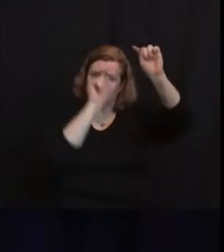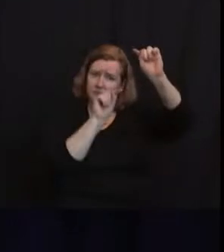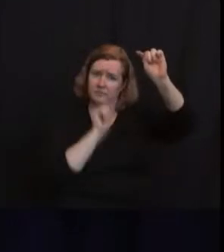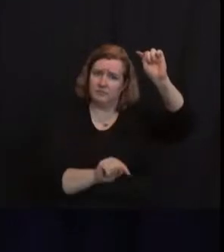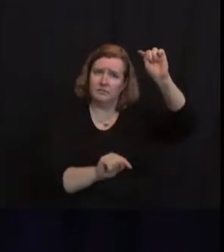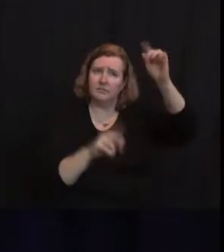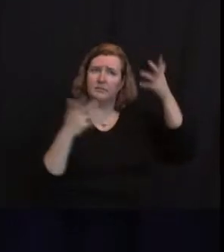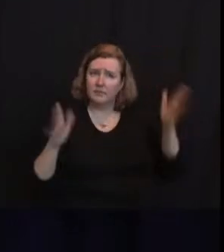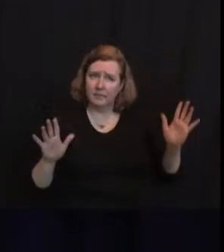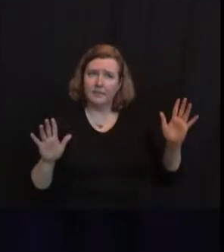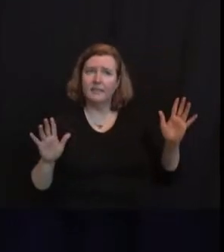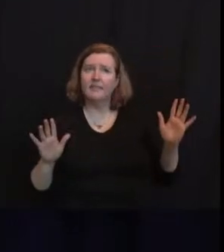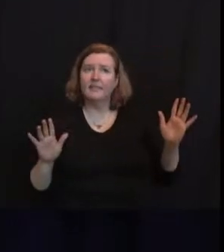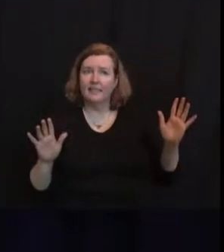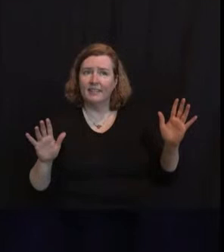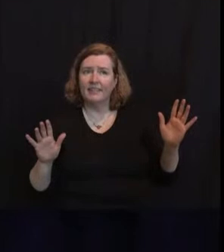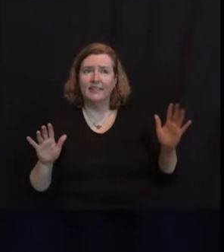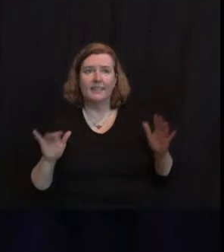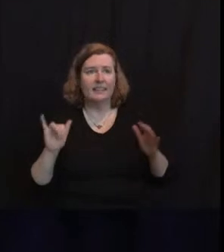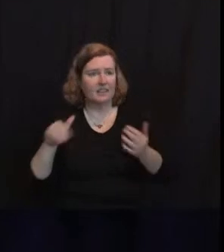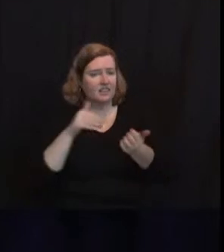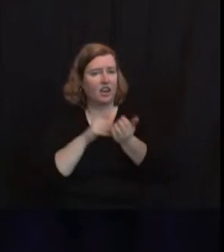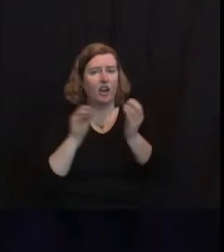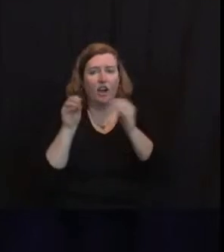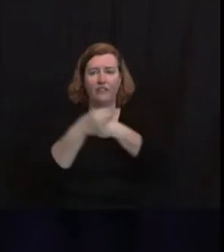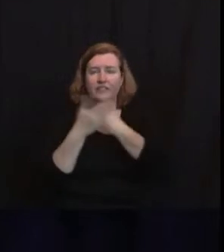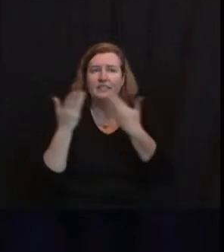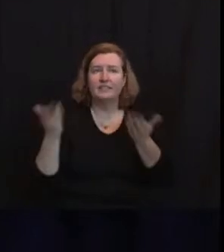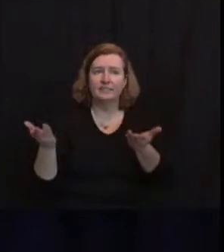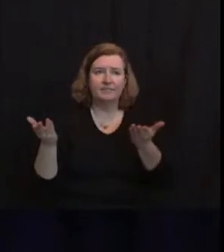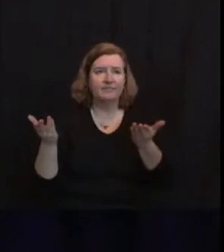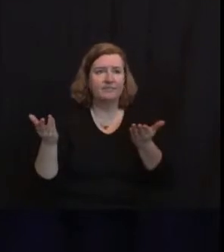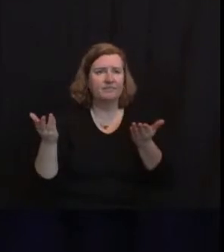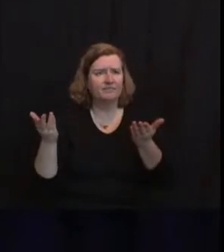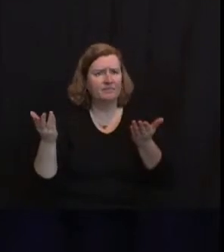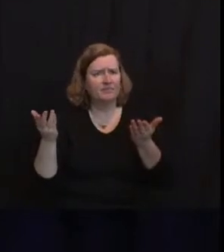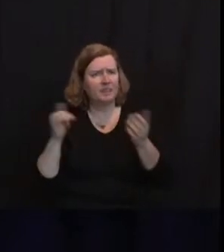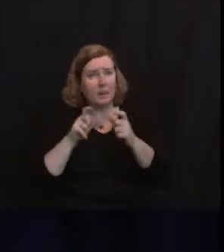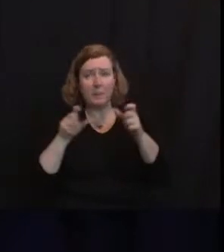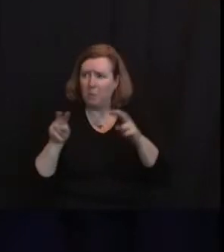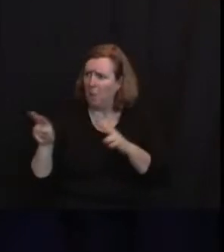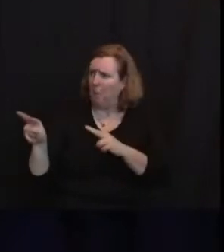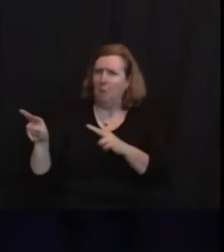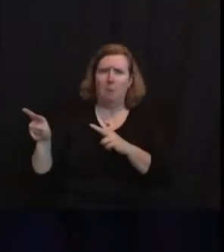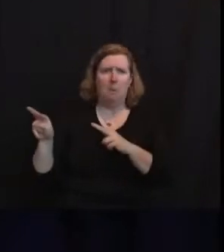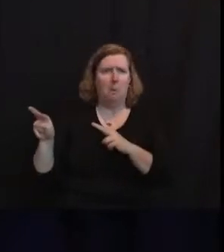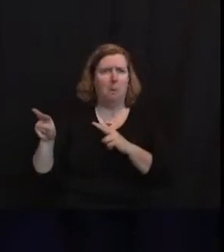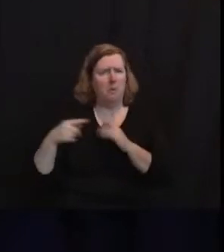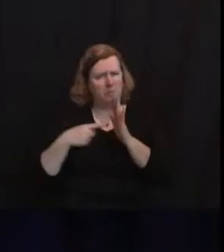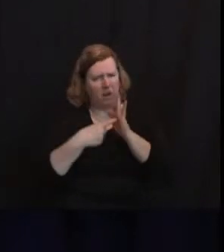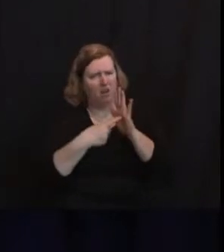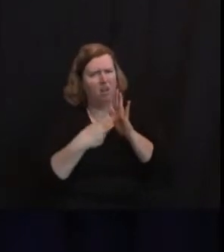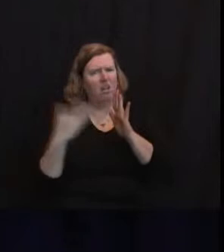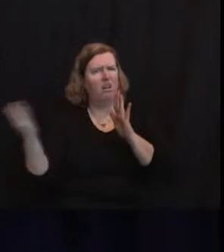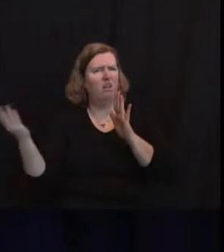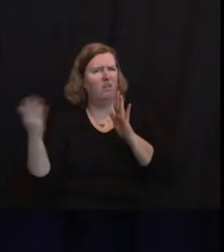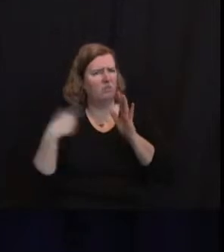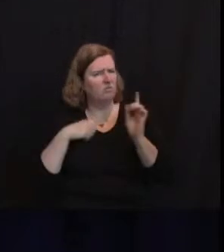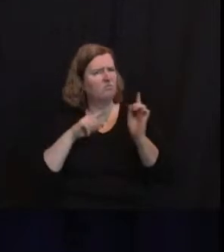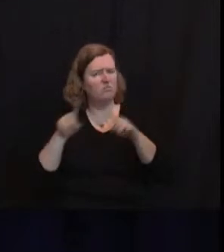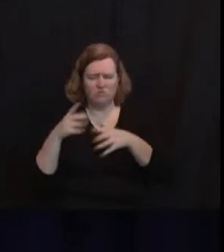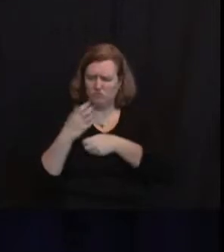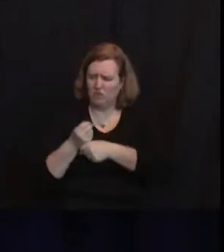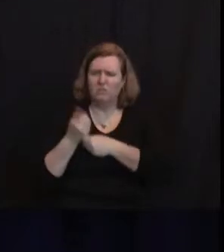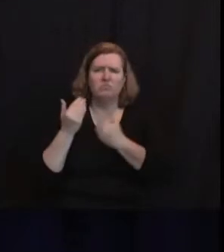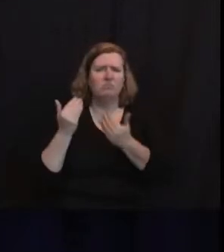will bring people in, and they'll be role models for other members of the community. But we are trying